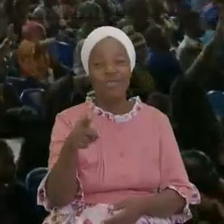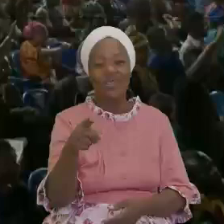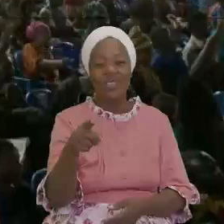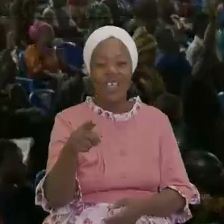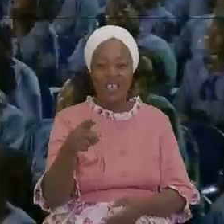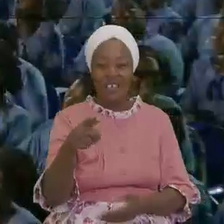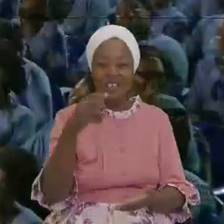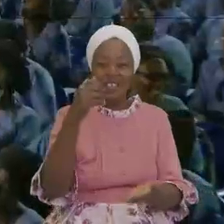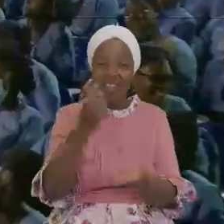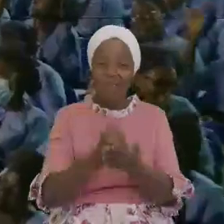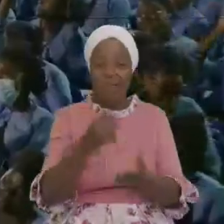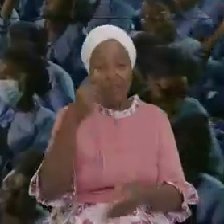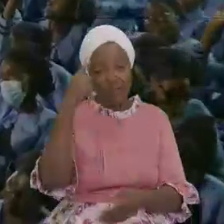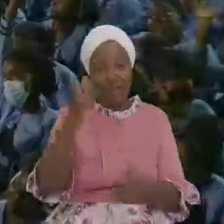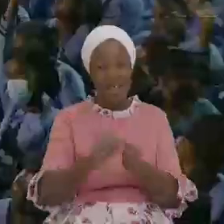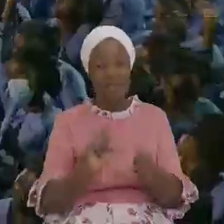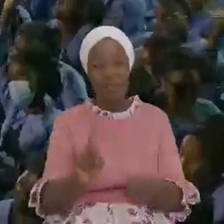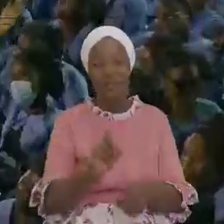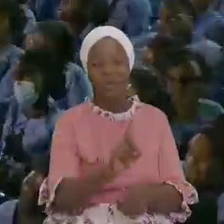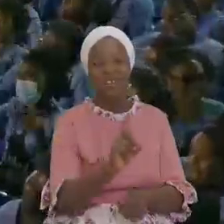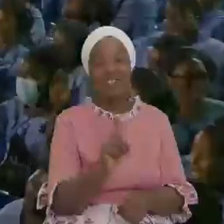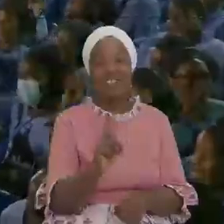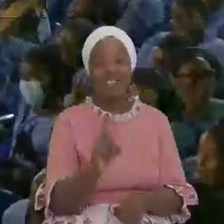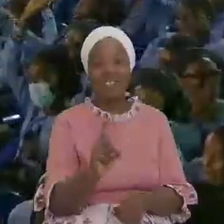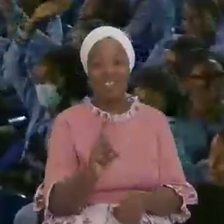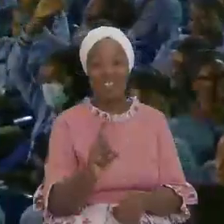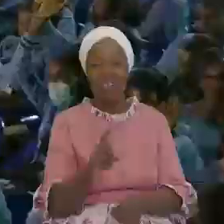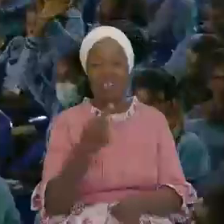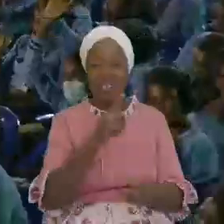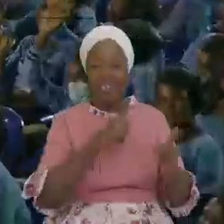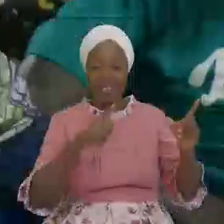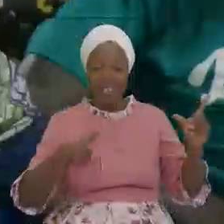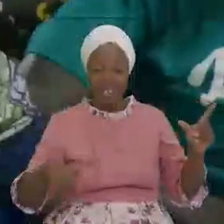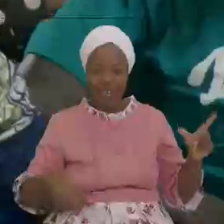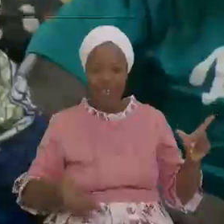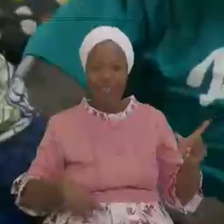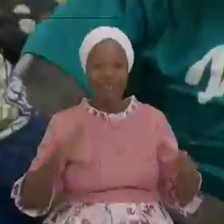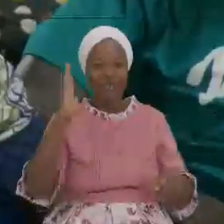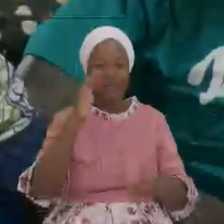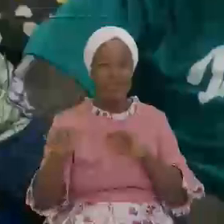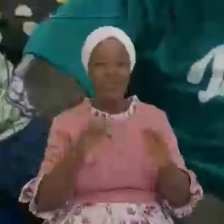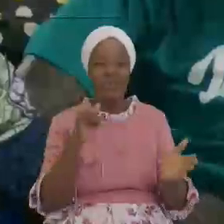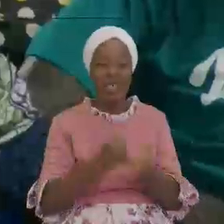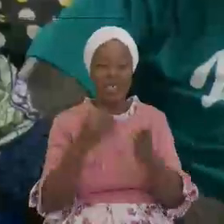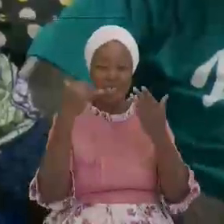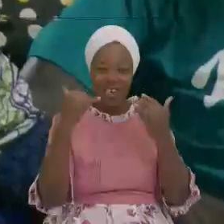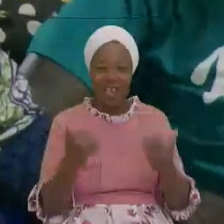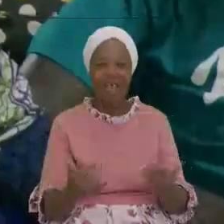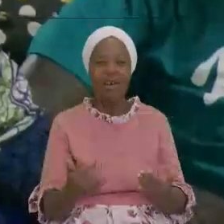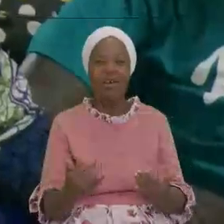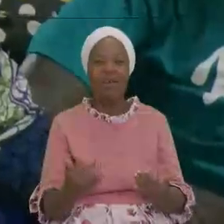Amen for everyone. The Lord will do it now.